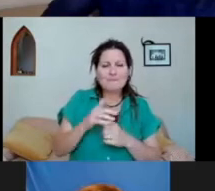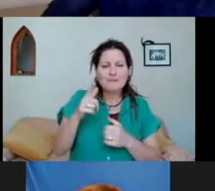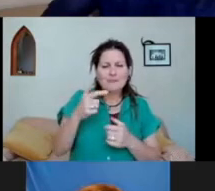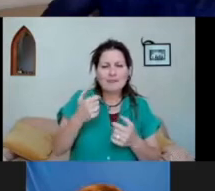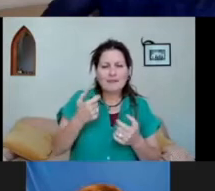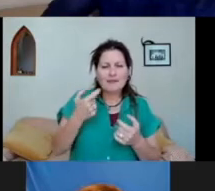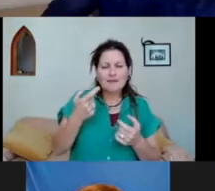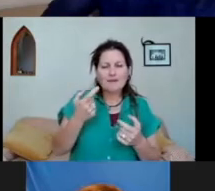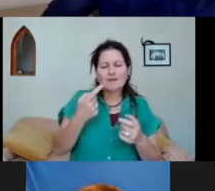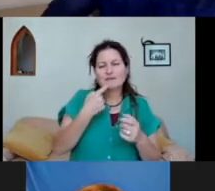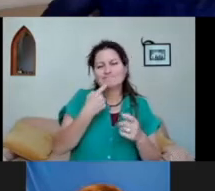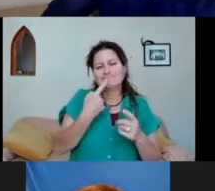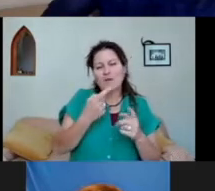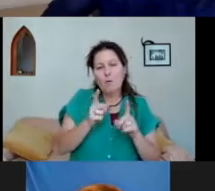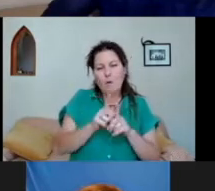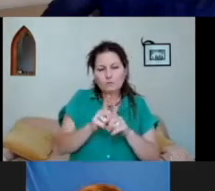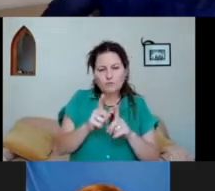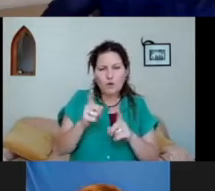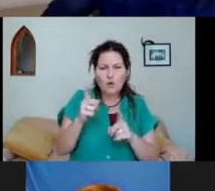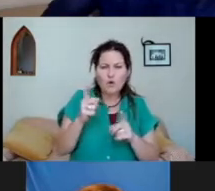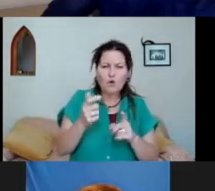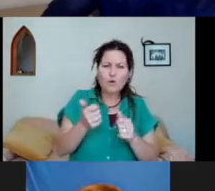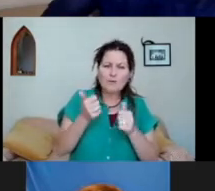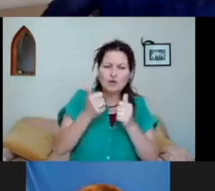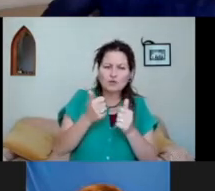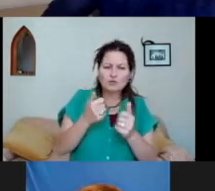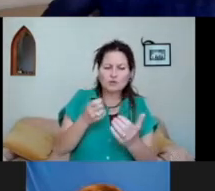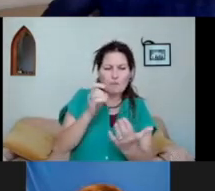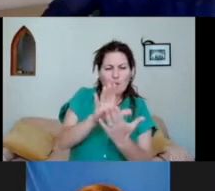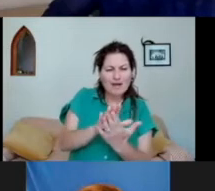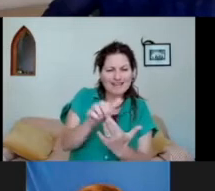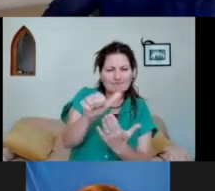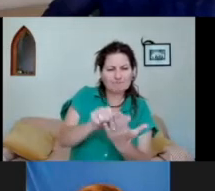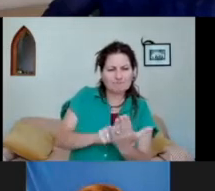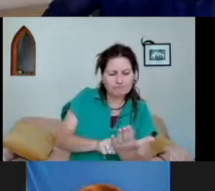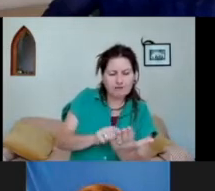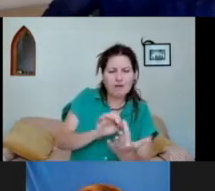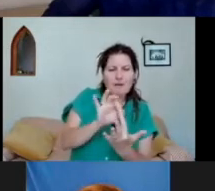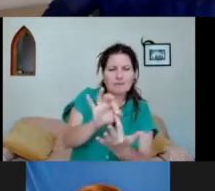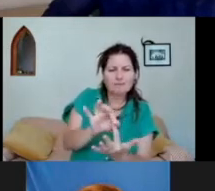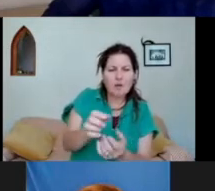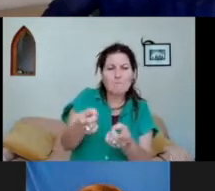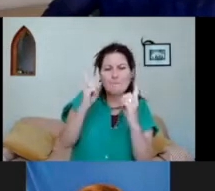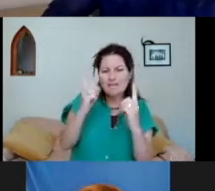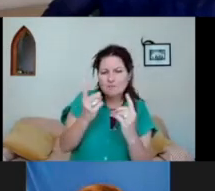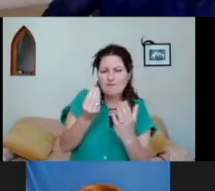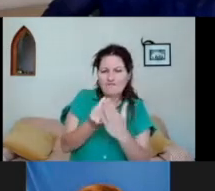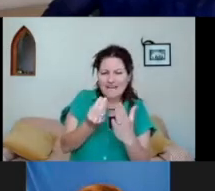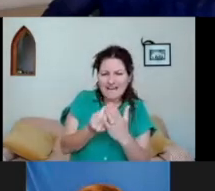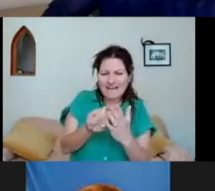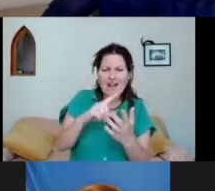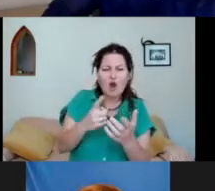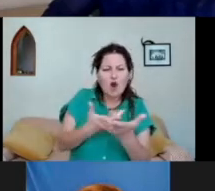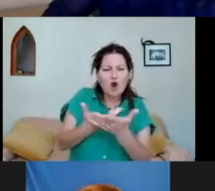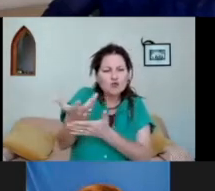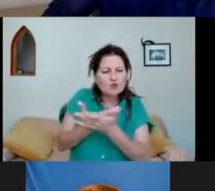as well, contributors fees or project management fees that would allow as well you as a solo artist,